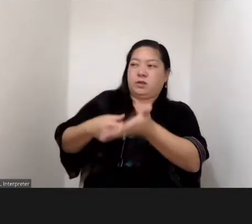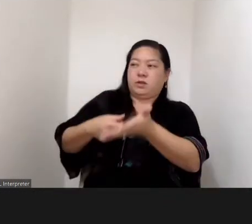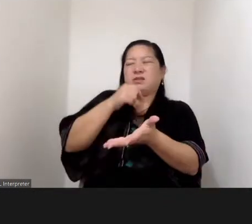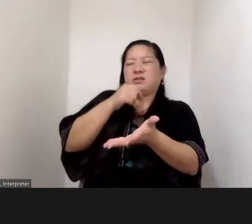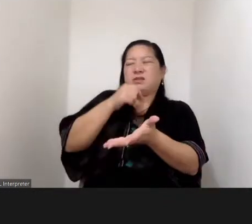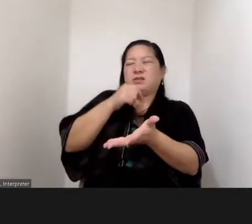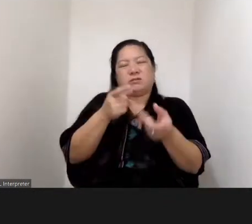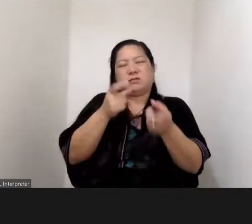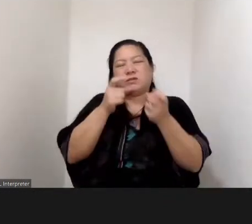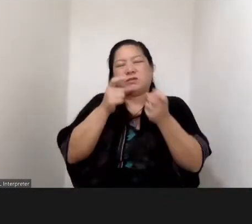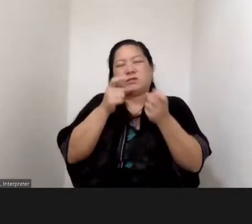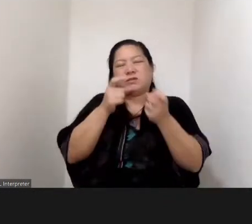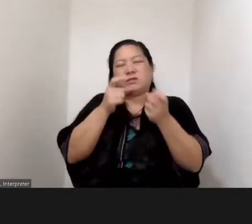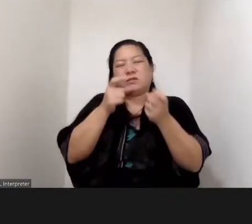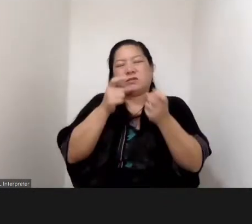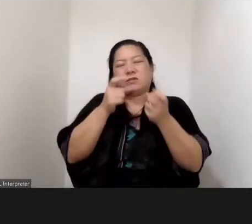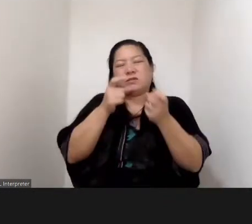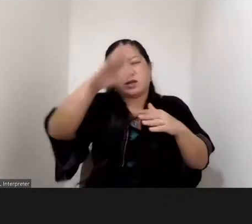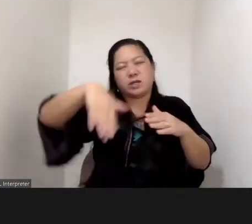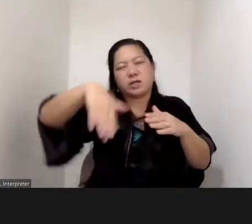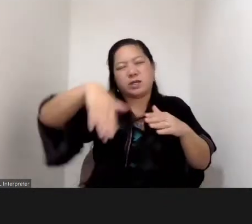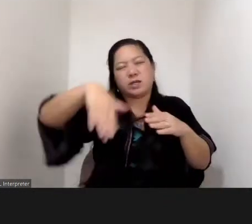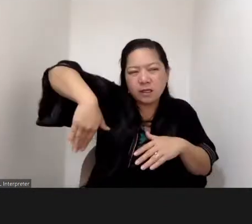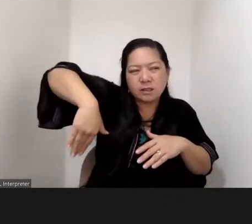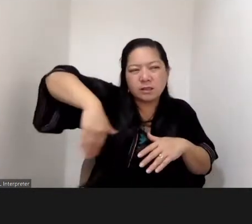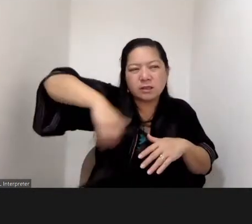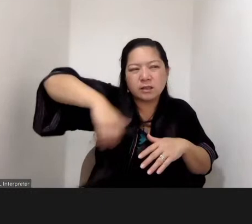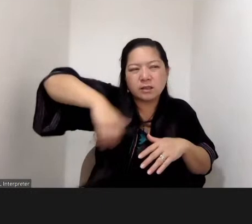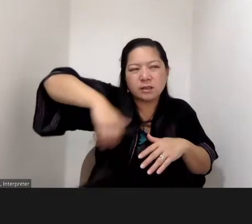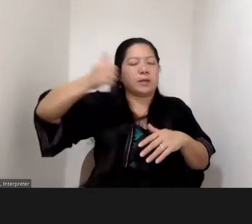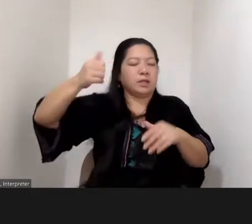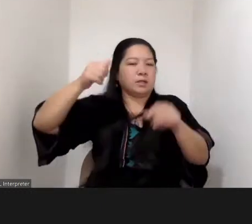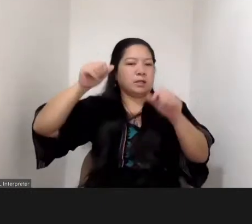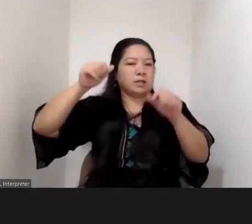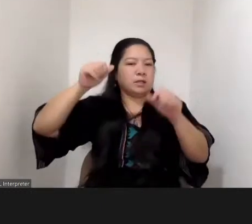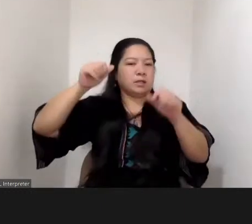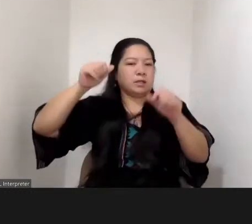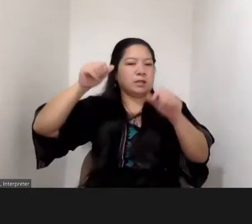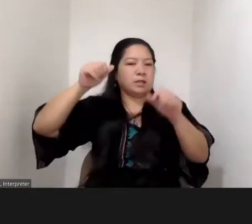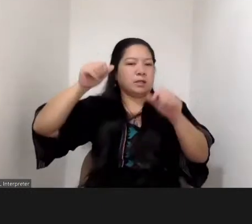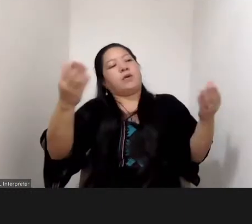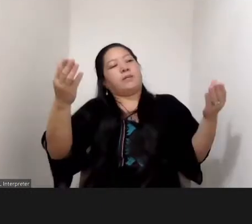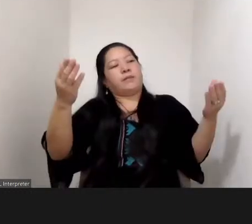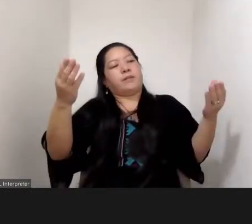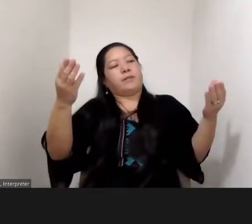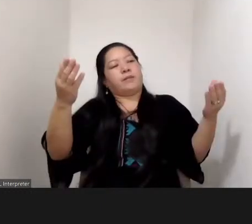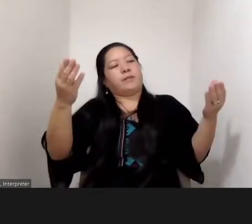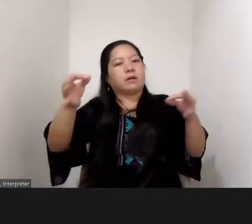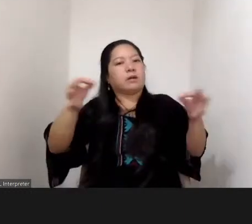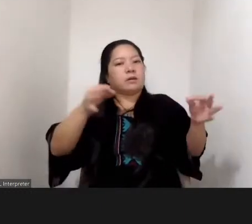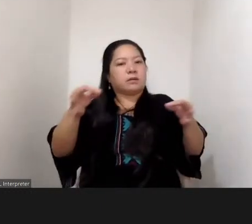the education out. That's the best that I can explain that.